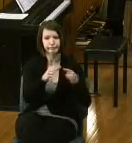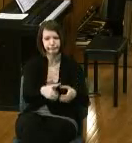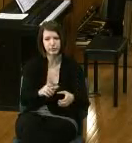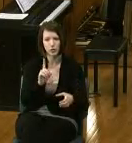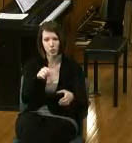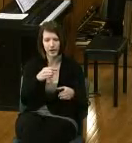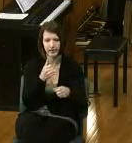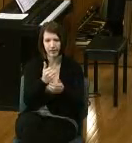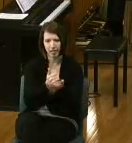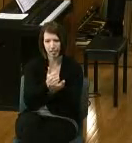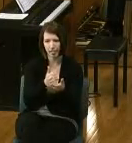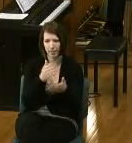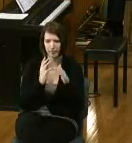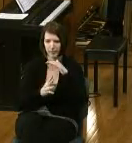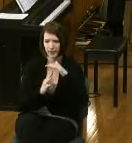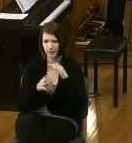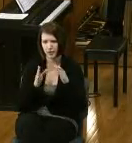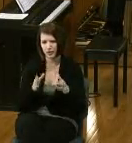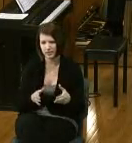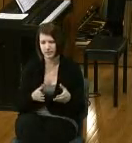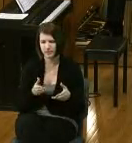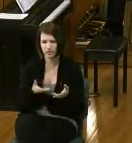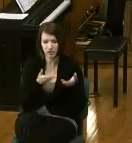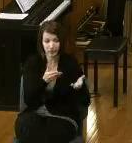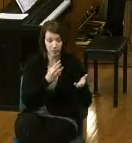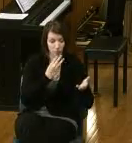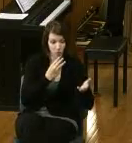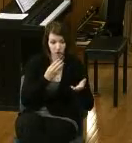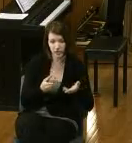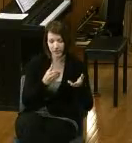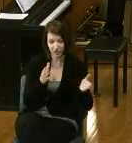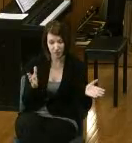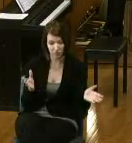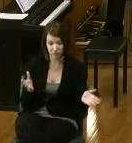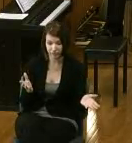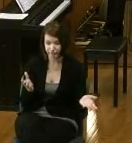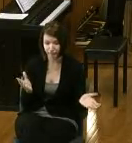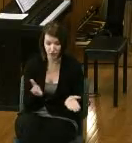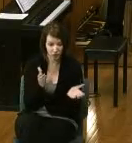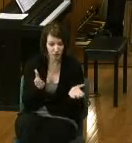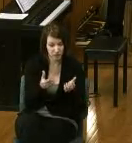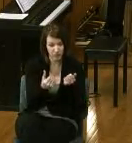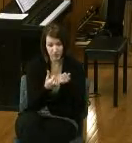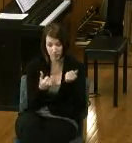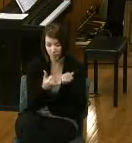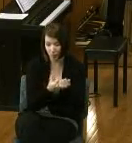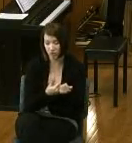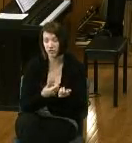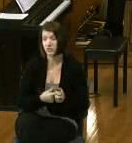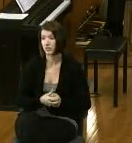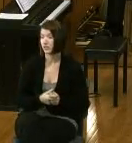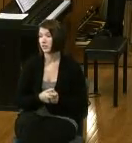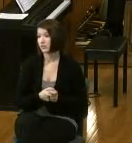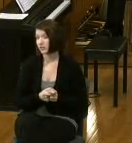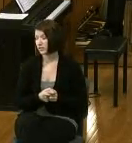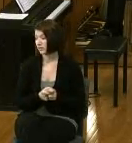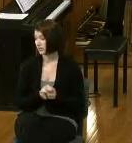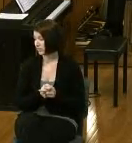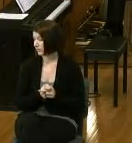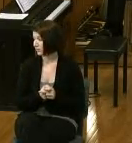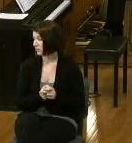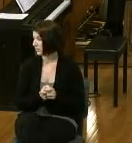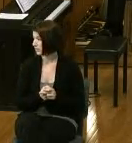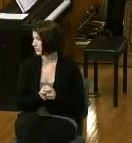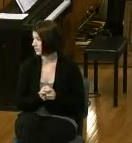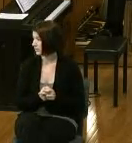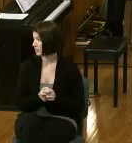immigrants, with giving them water, giving them encouragement just by the water there, or seeing them and giving them encouragement. And I have